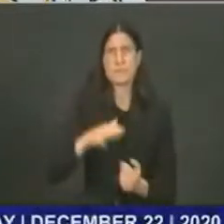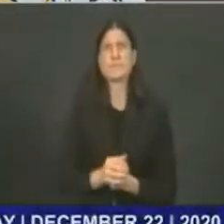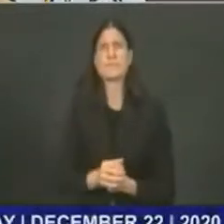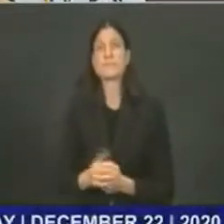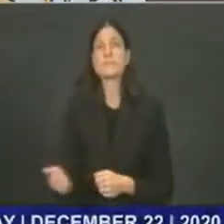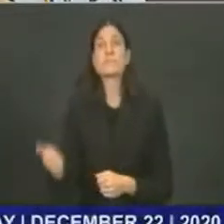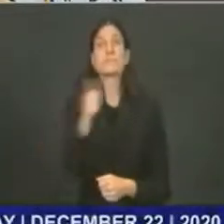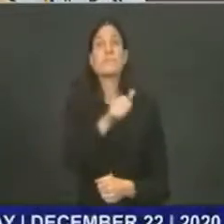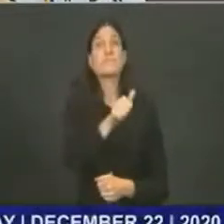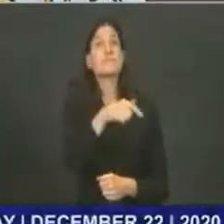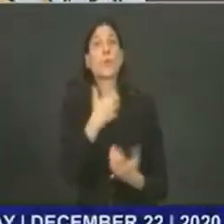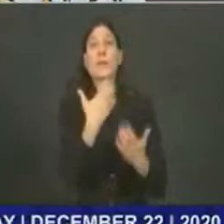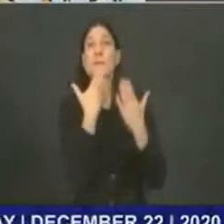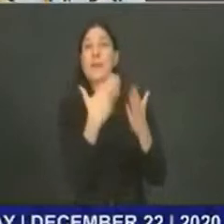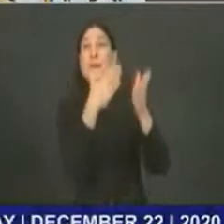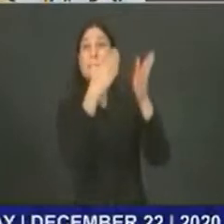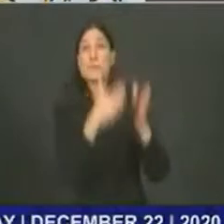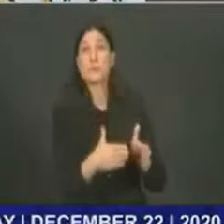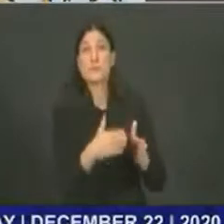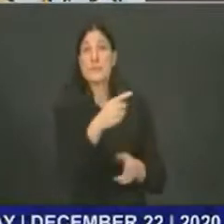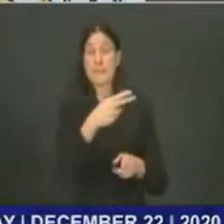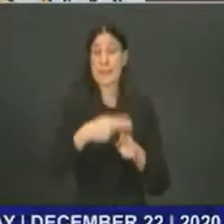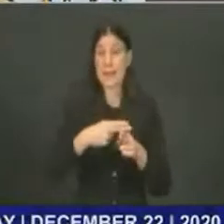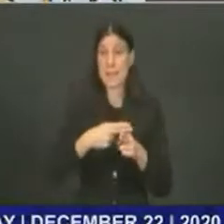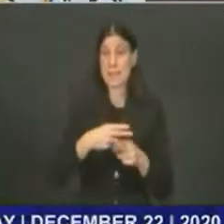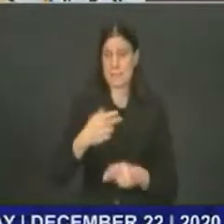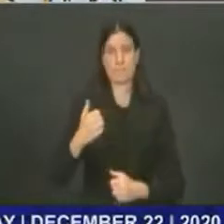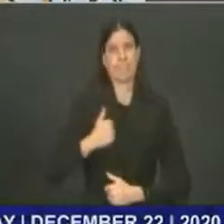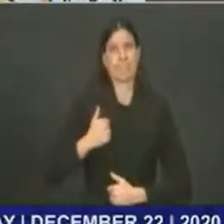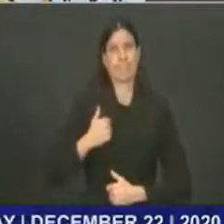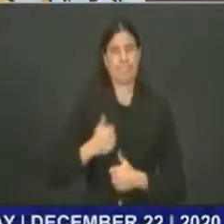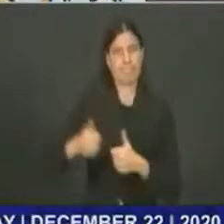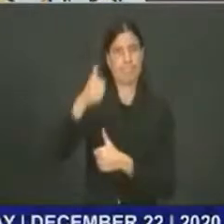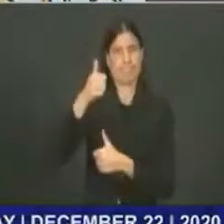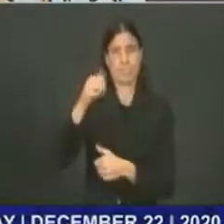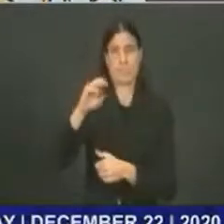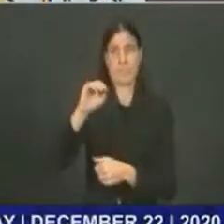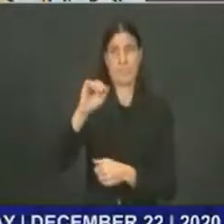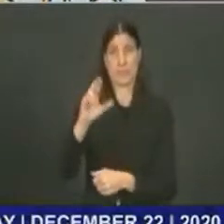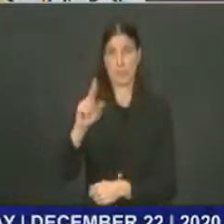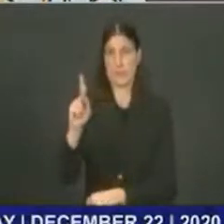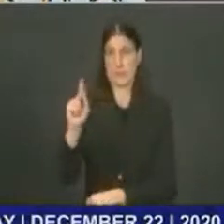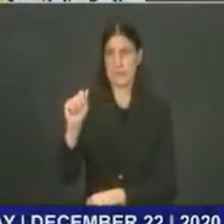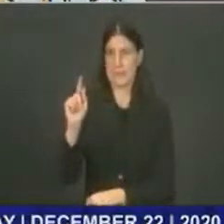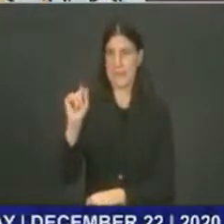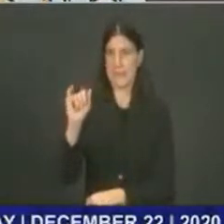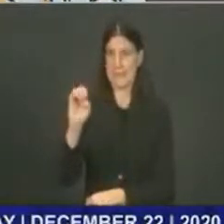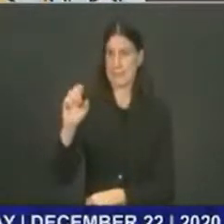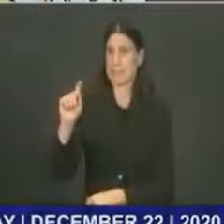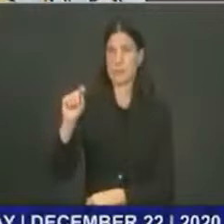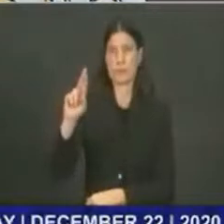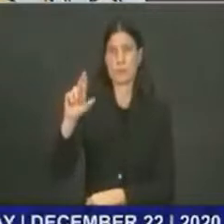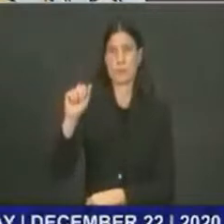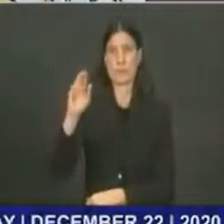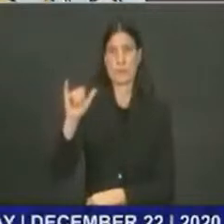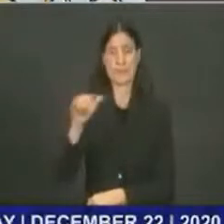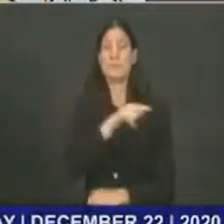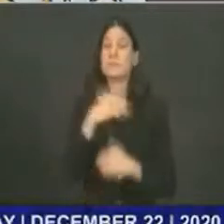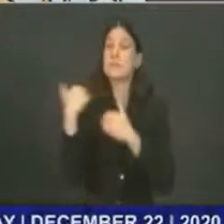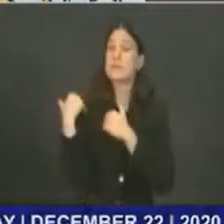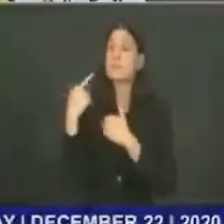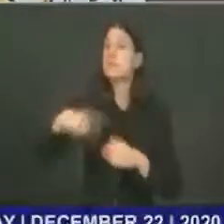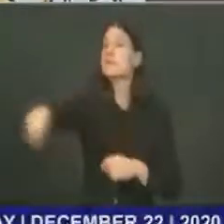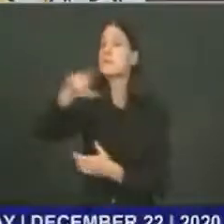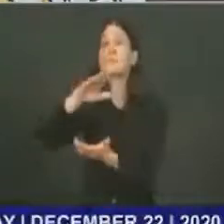more than 6,000 air purifiers that we are putting out all across the state in classrooms to keep our kids